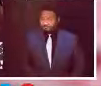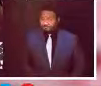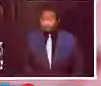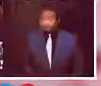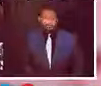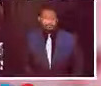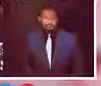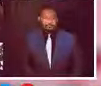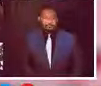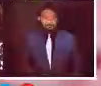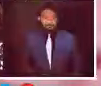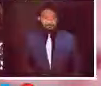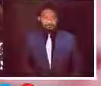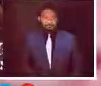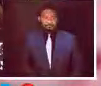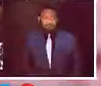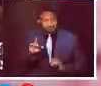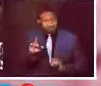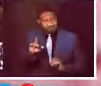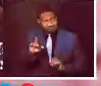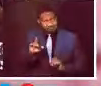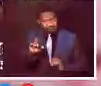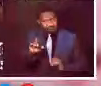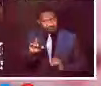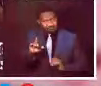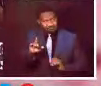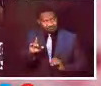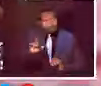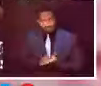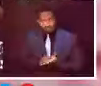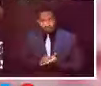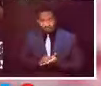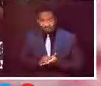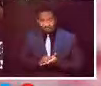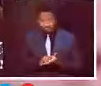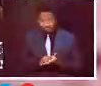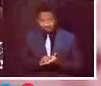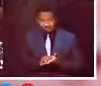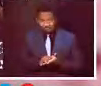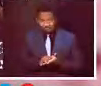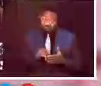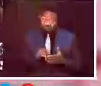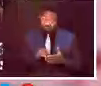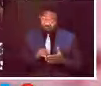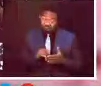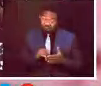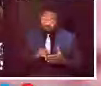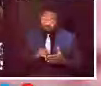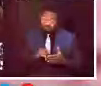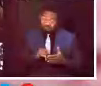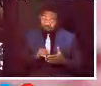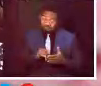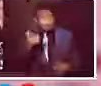not do this to ourselves. Let's not do this to ourselves. Let's be fair. One day, I'm not saying that you are